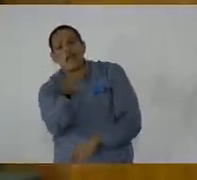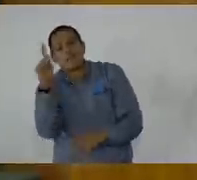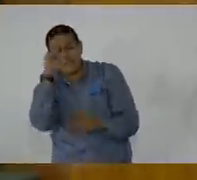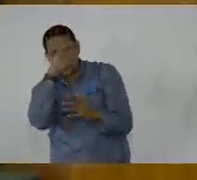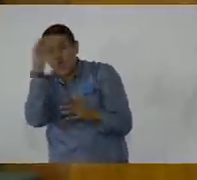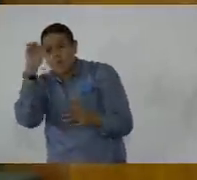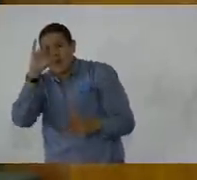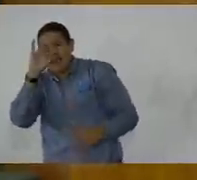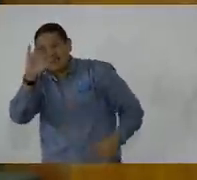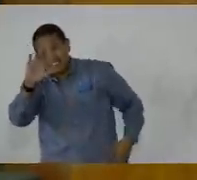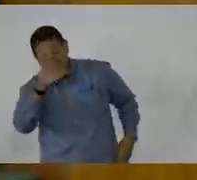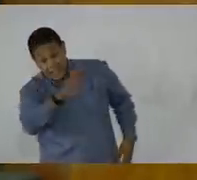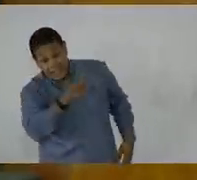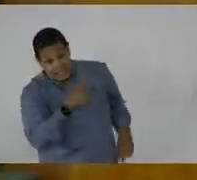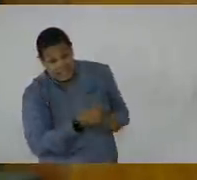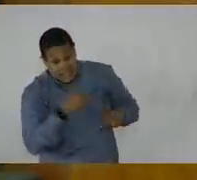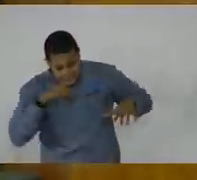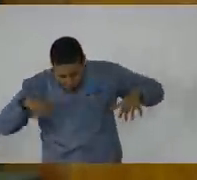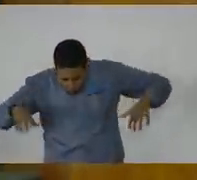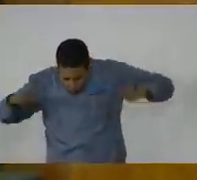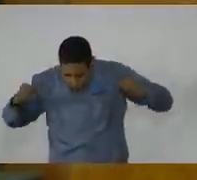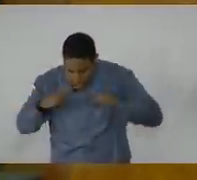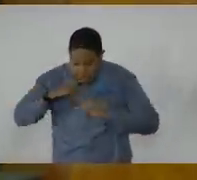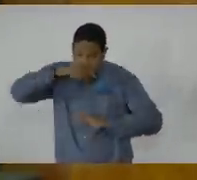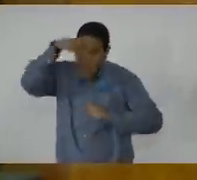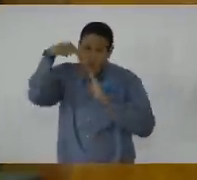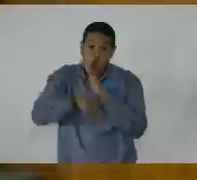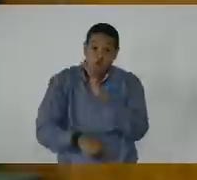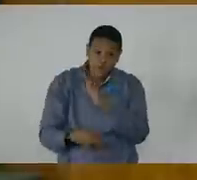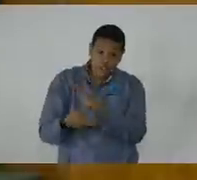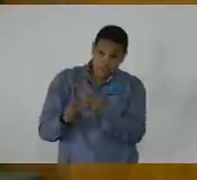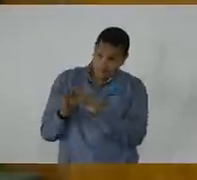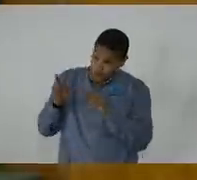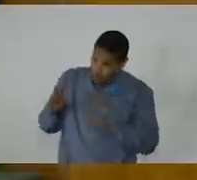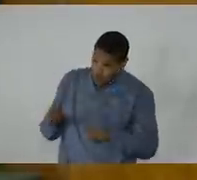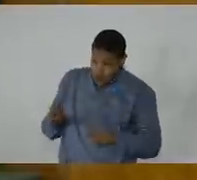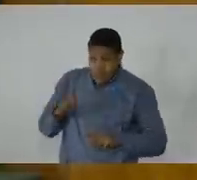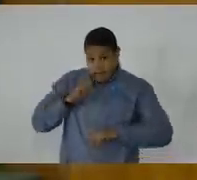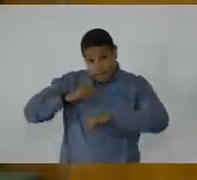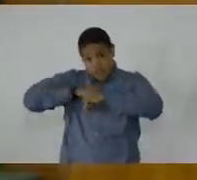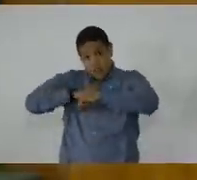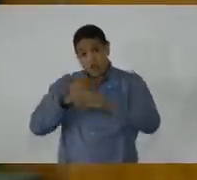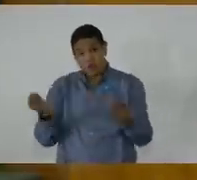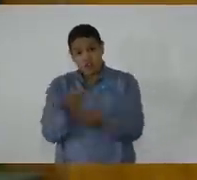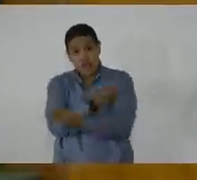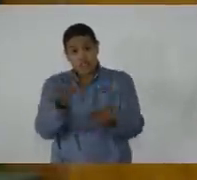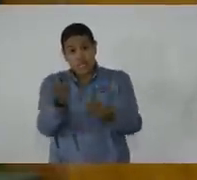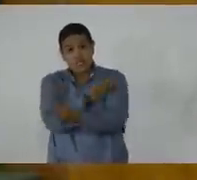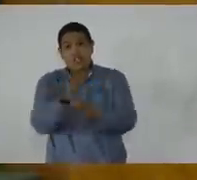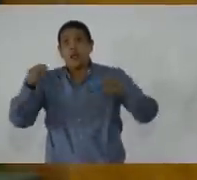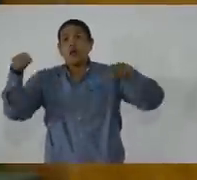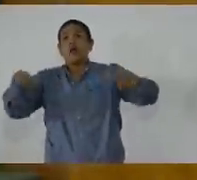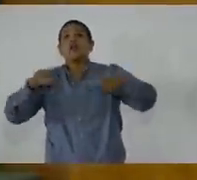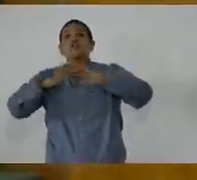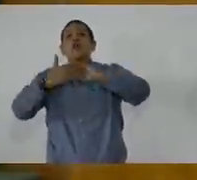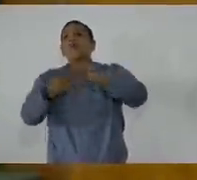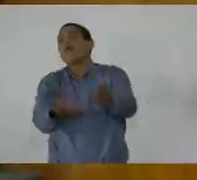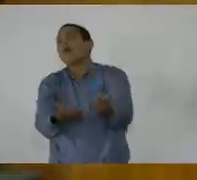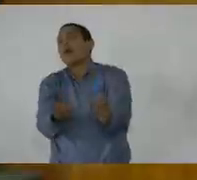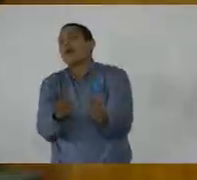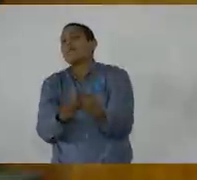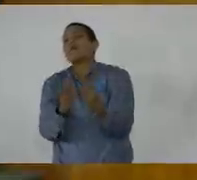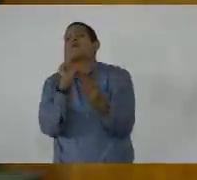Corporation, IFC, to undertake a comprehensive review of the secure transaction regime in Jamaica and